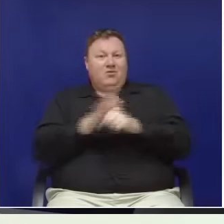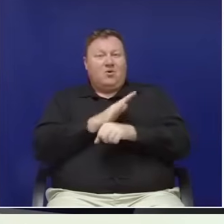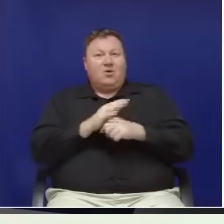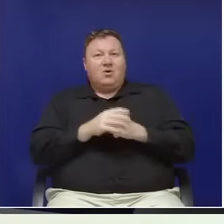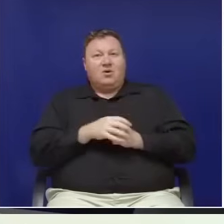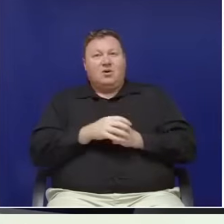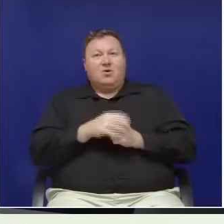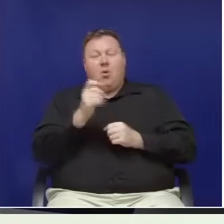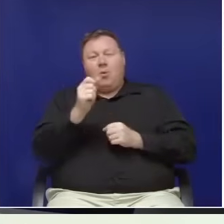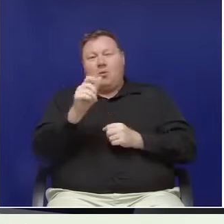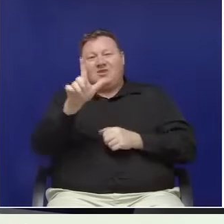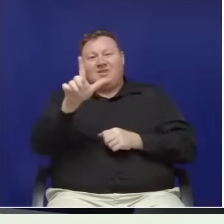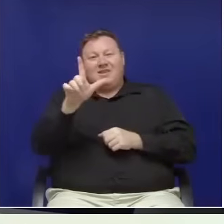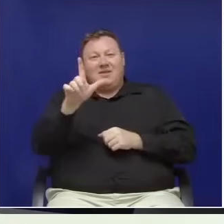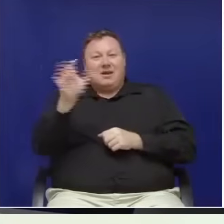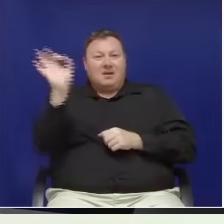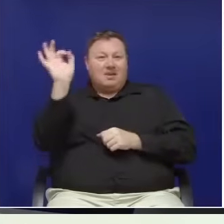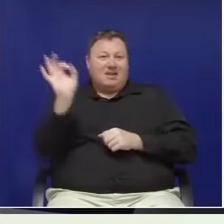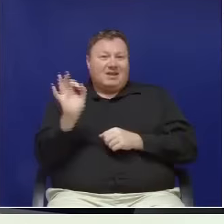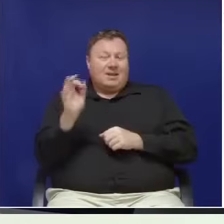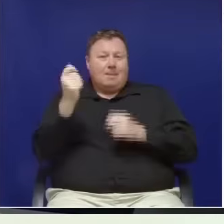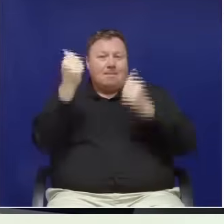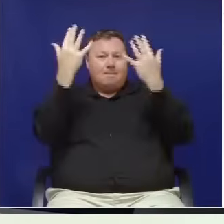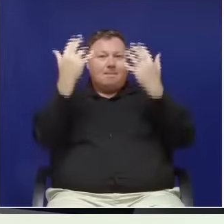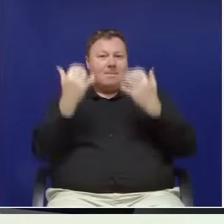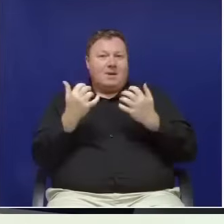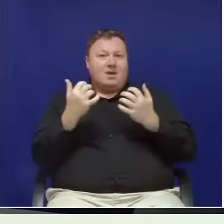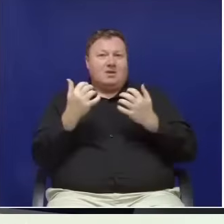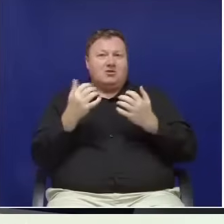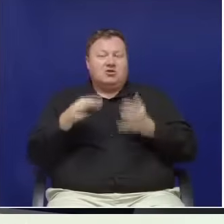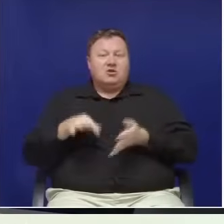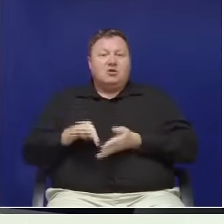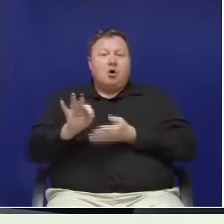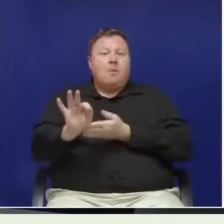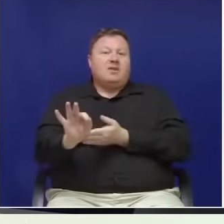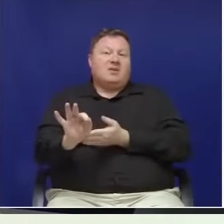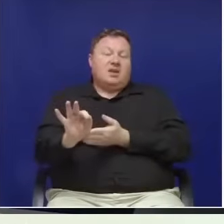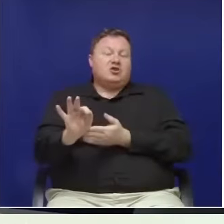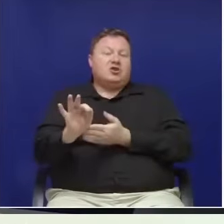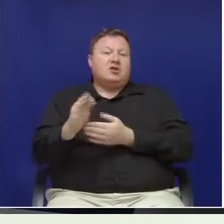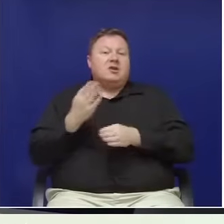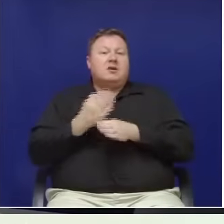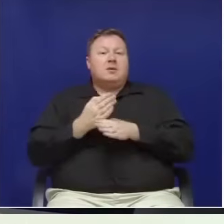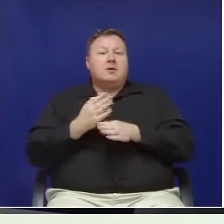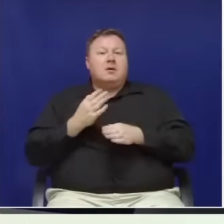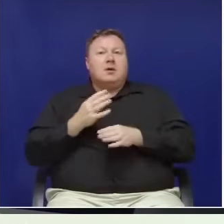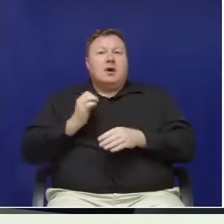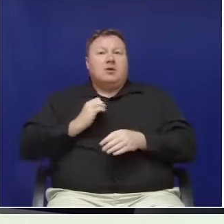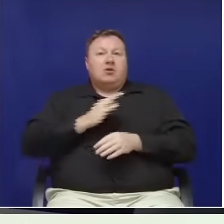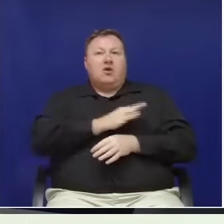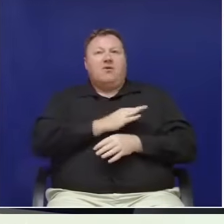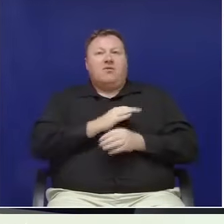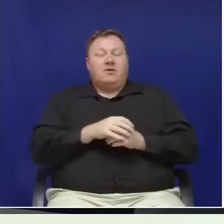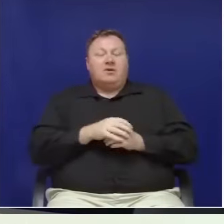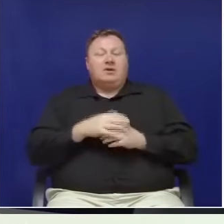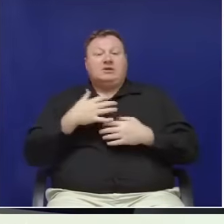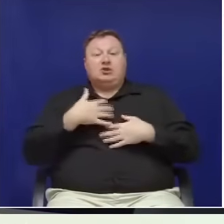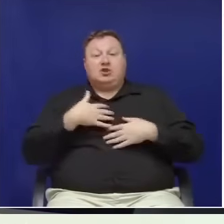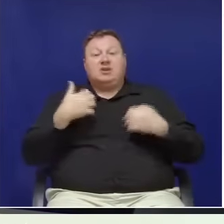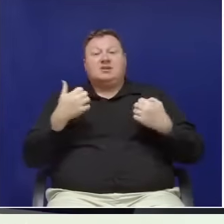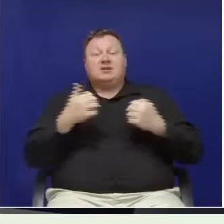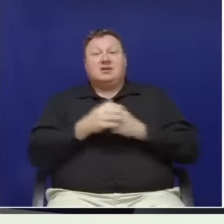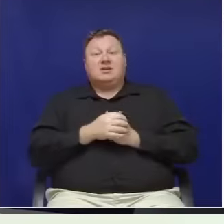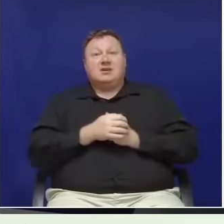almost 70% of our budget is for compensation of employees. For me, that is very worrying. Not that